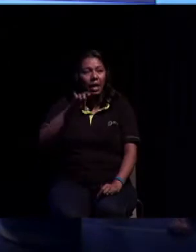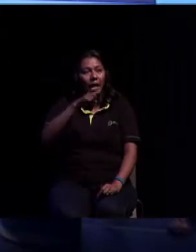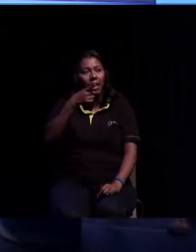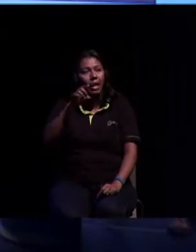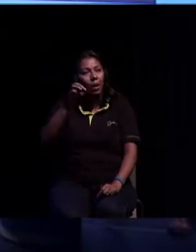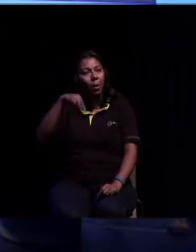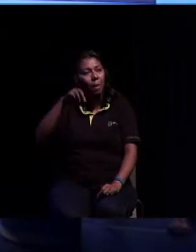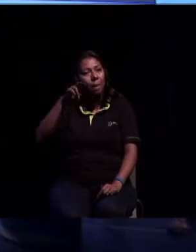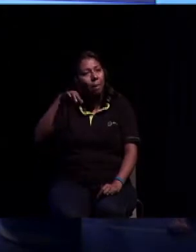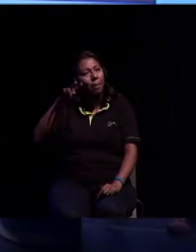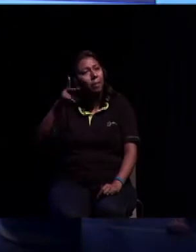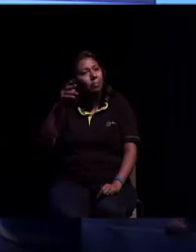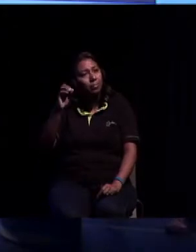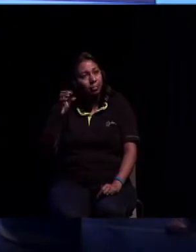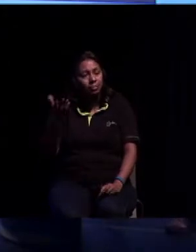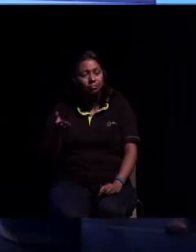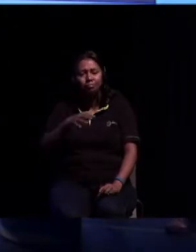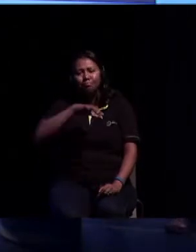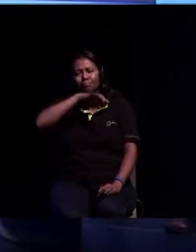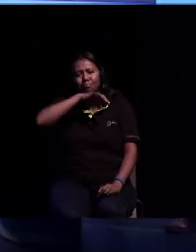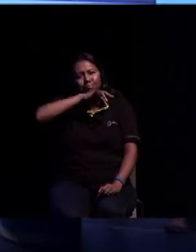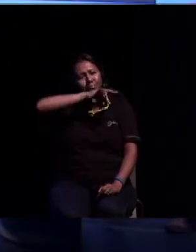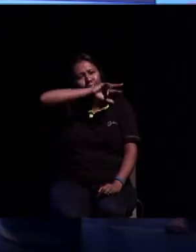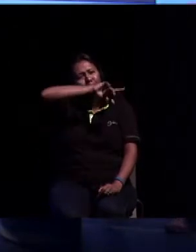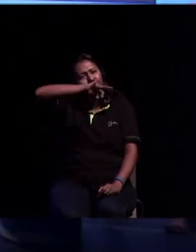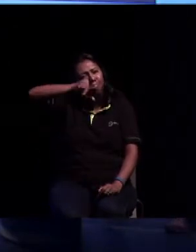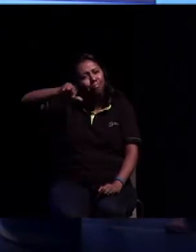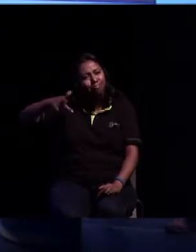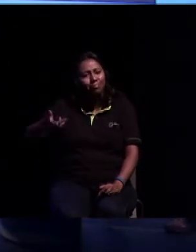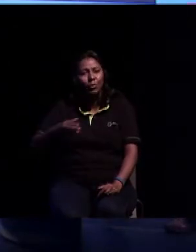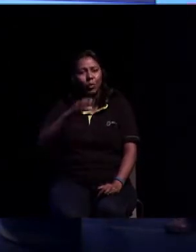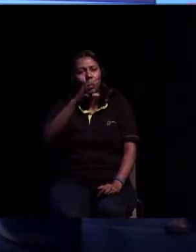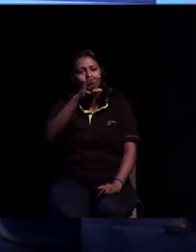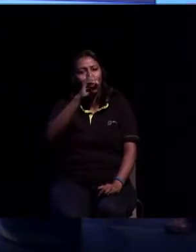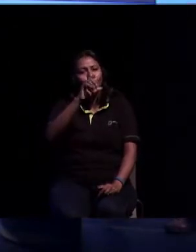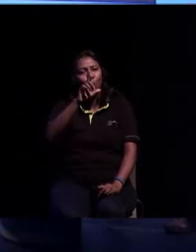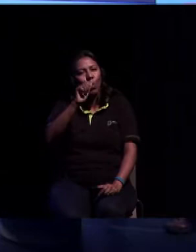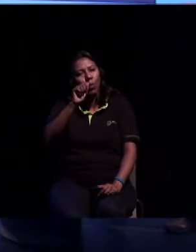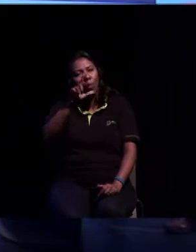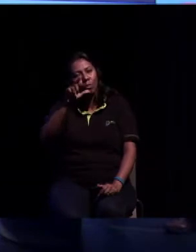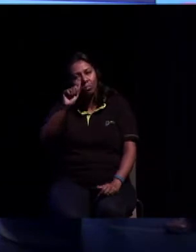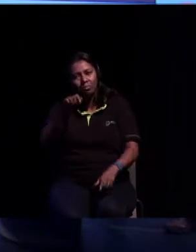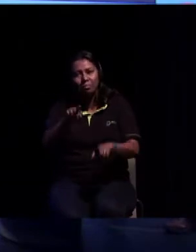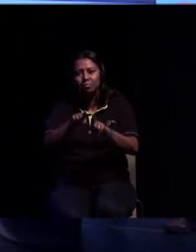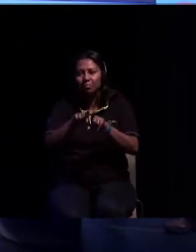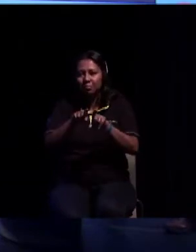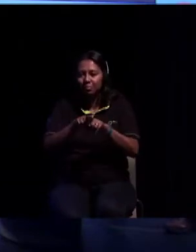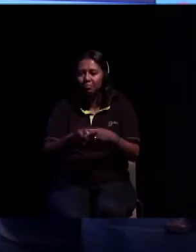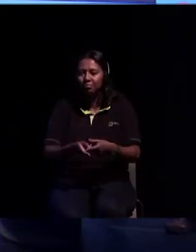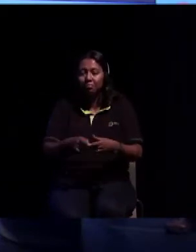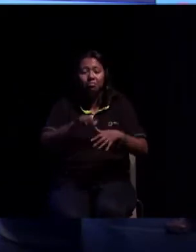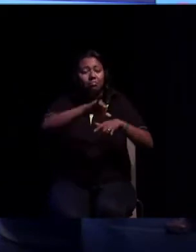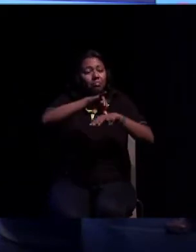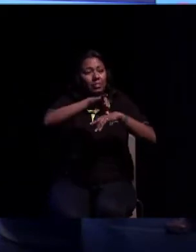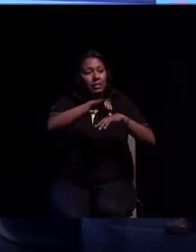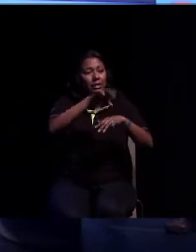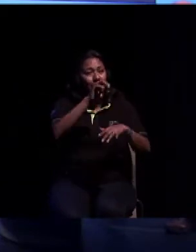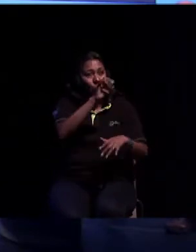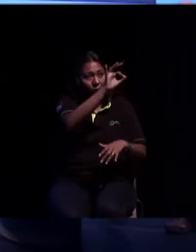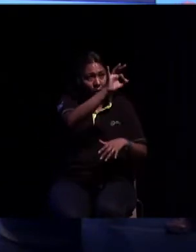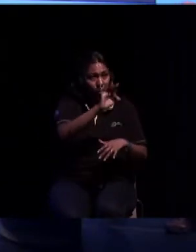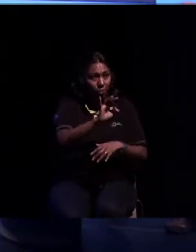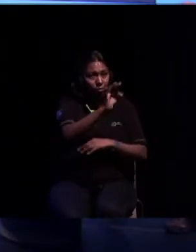there, koalas and so on. And the island actually has 50% intact vegetation